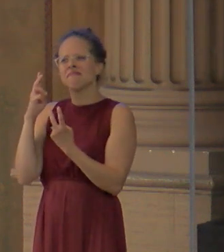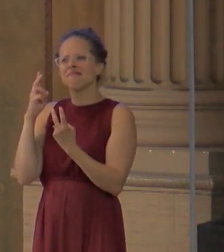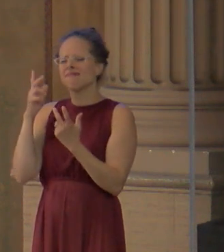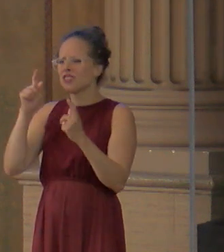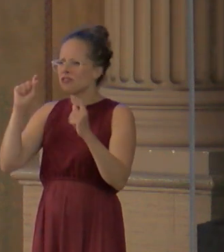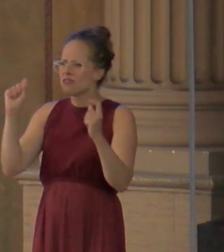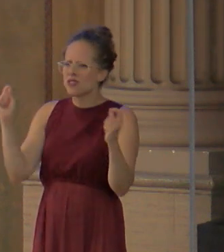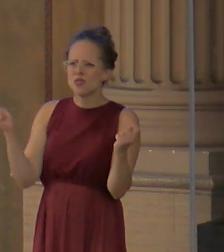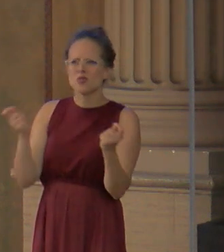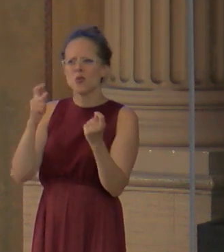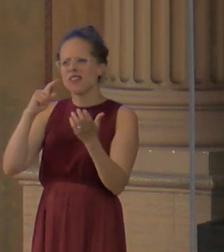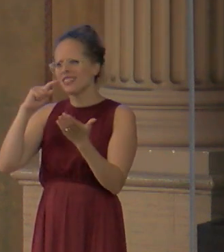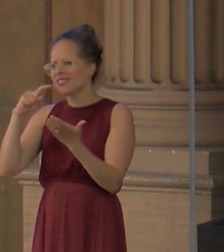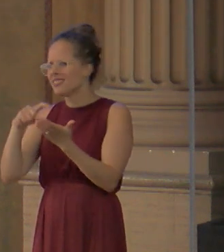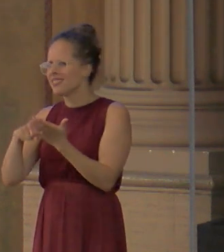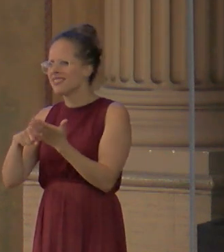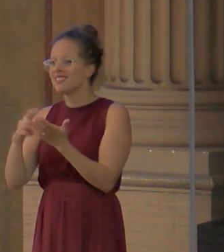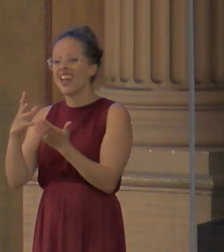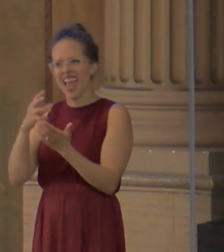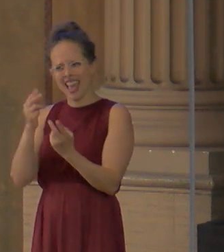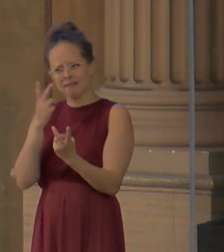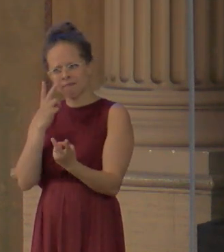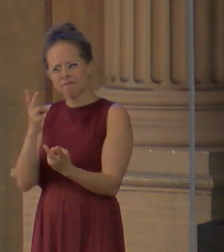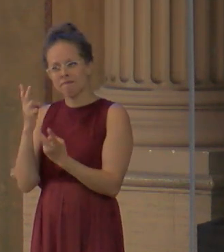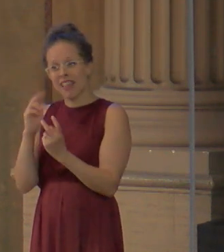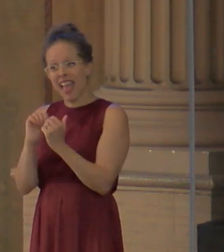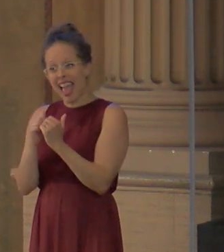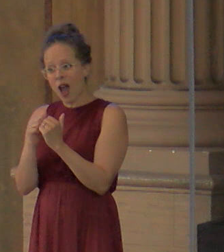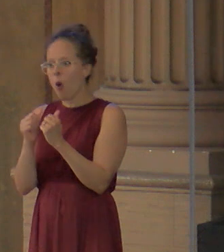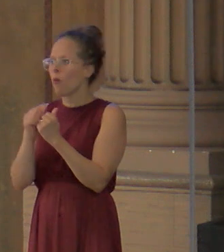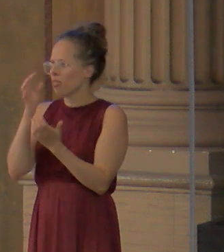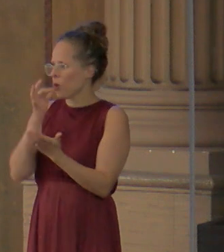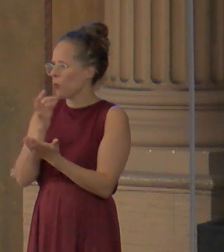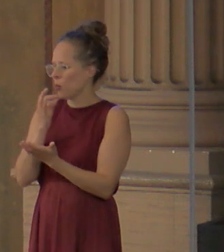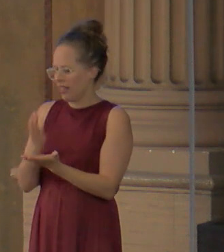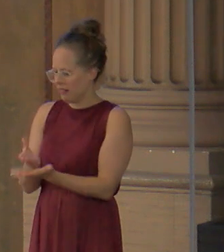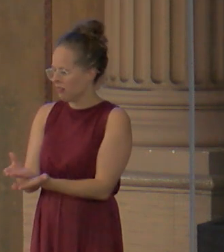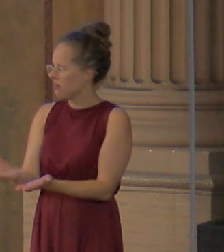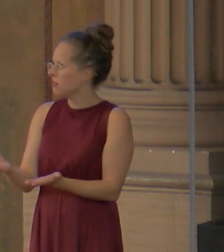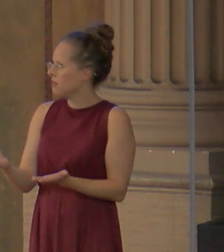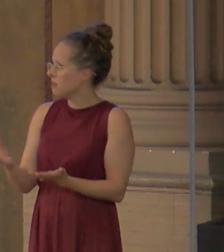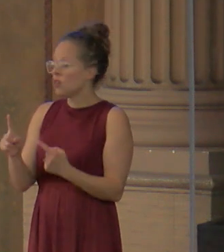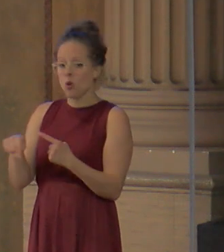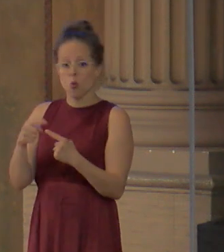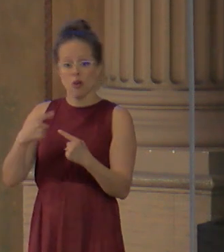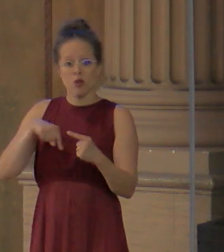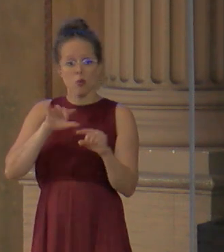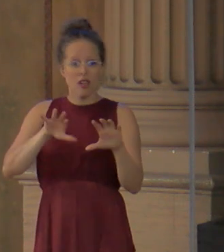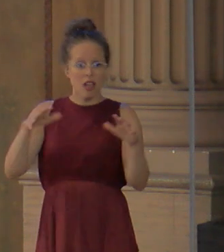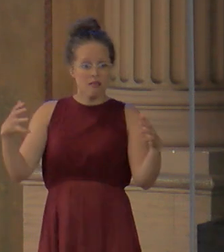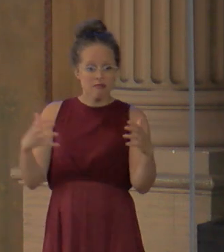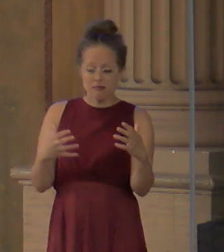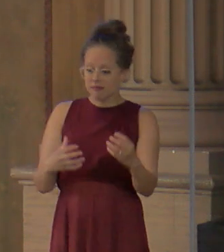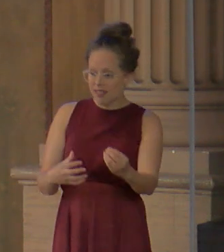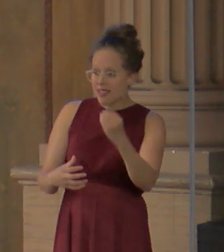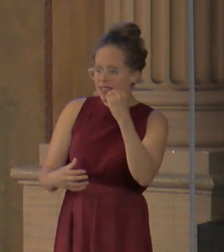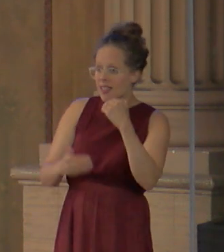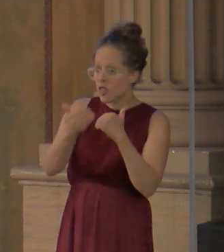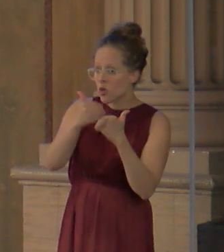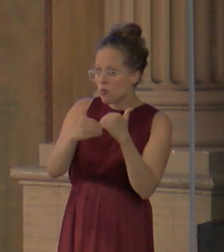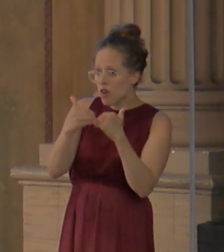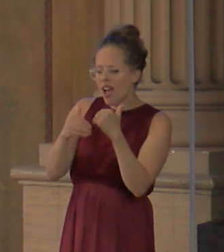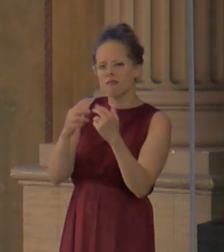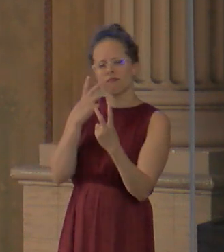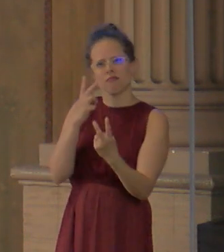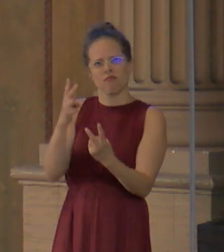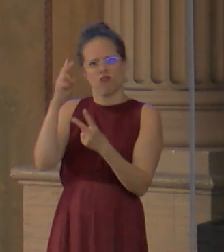but also observe it through communion. Every time we gather as a church to do so and we eat the bread, we're reminded of the body of